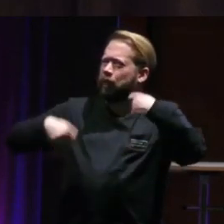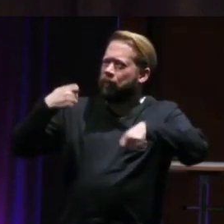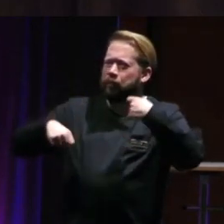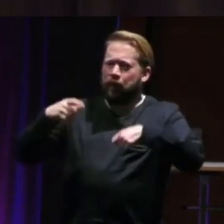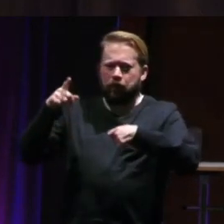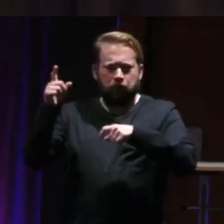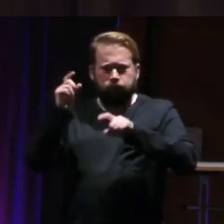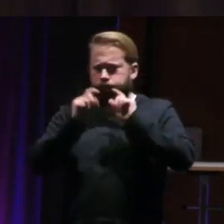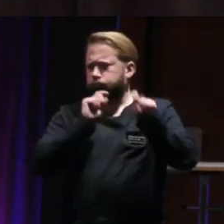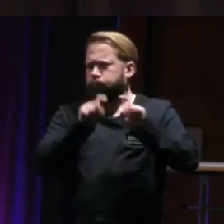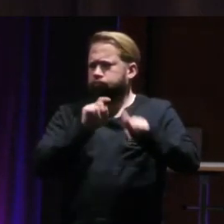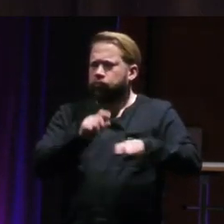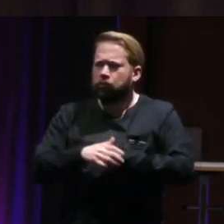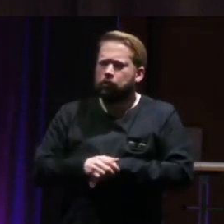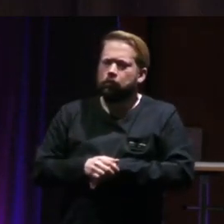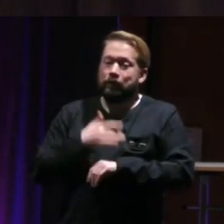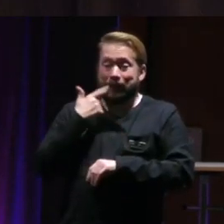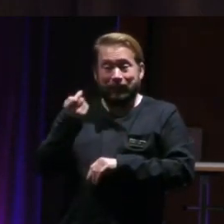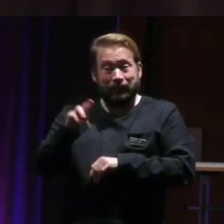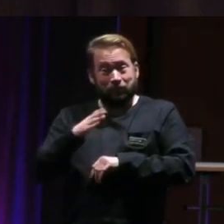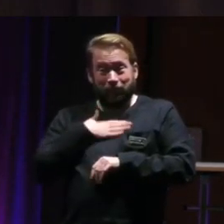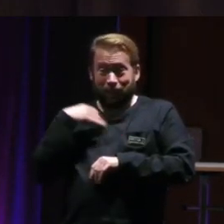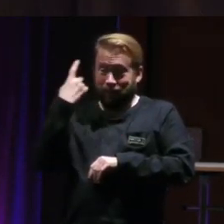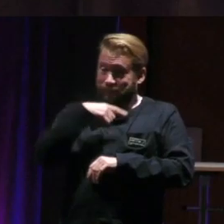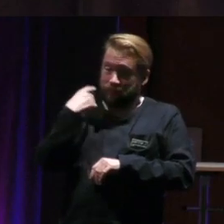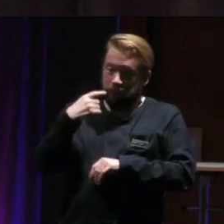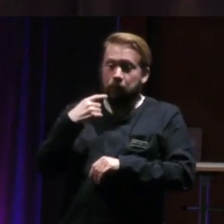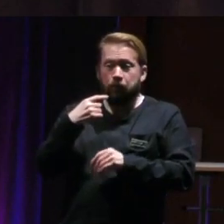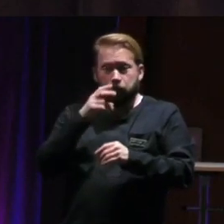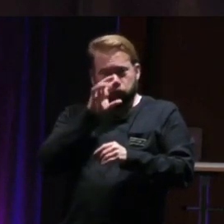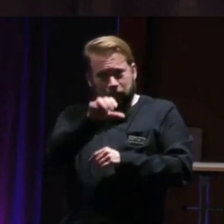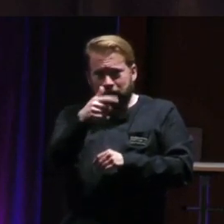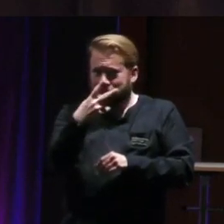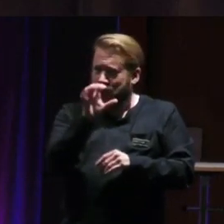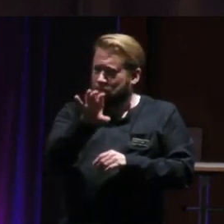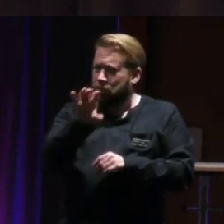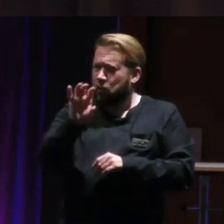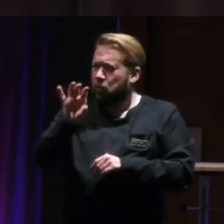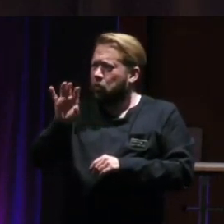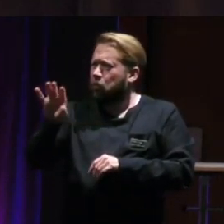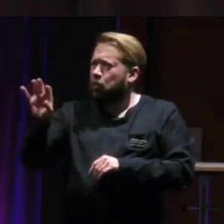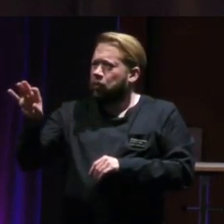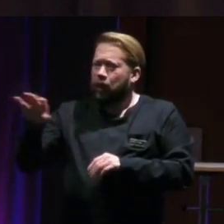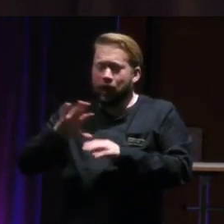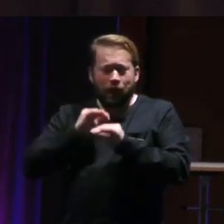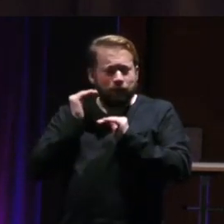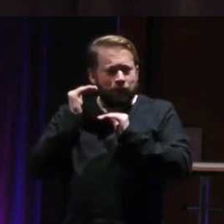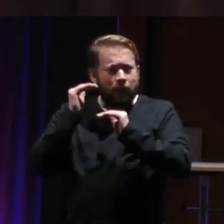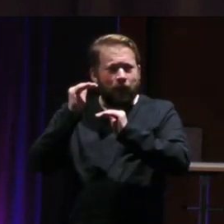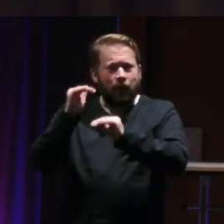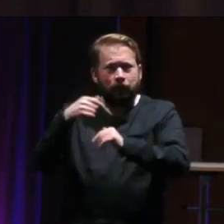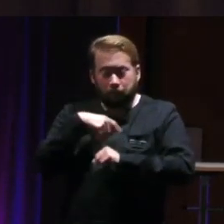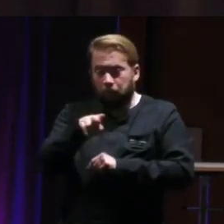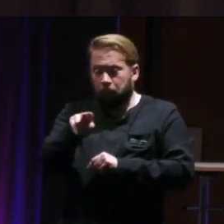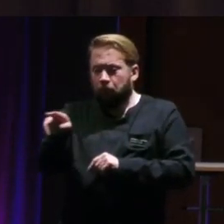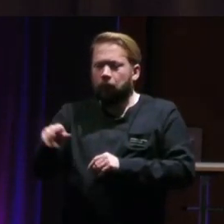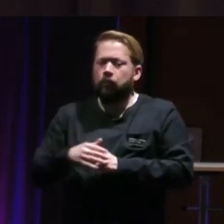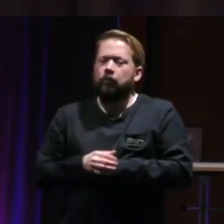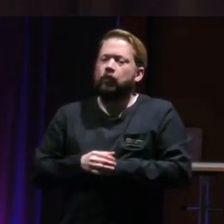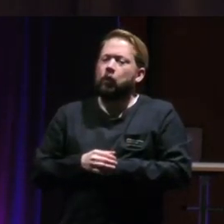you see your face like every day on TV and somebody wearing, you know, nice suit telling that you